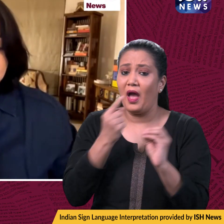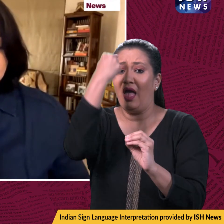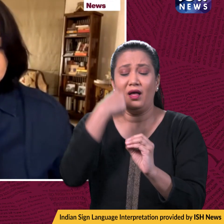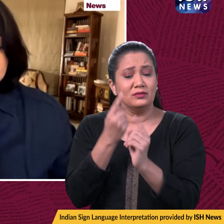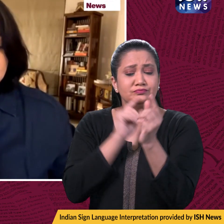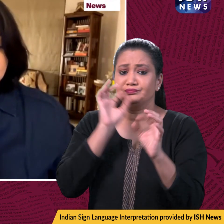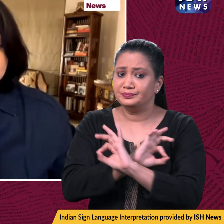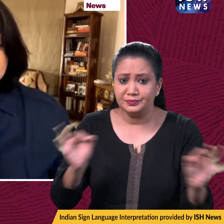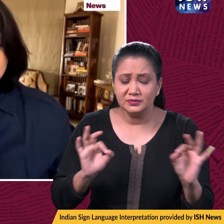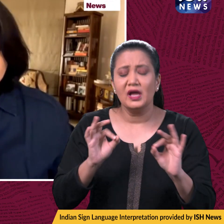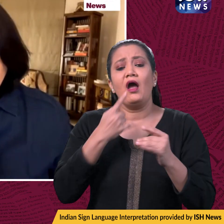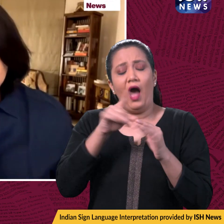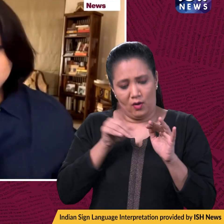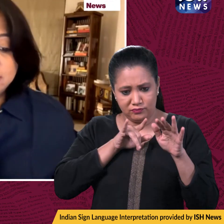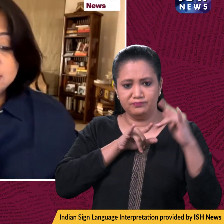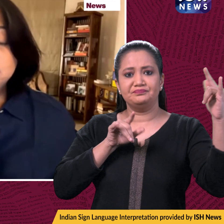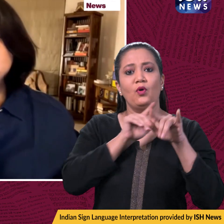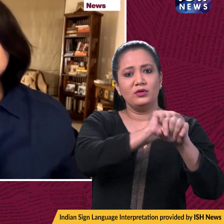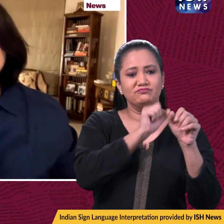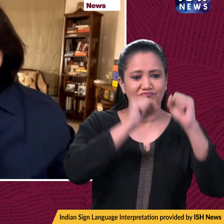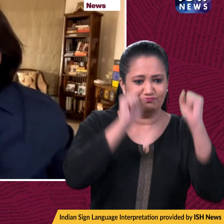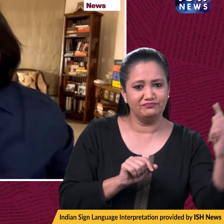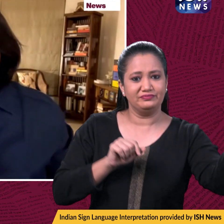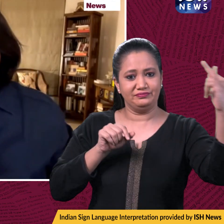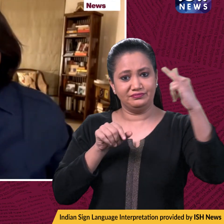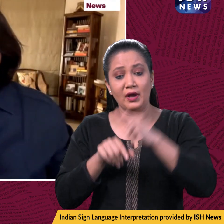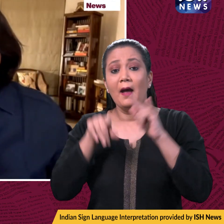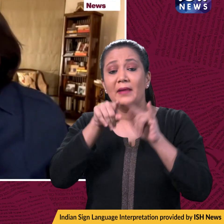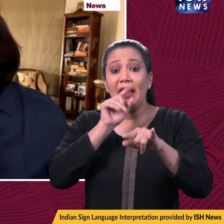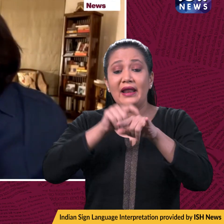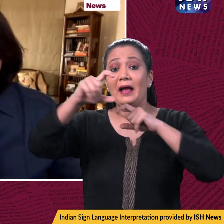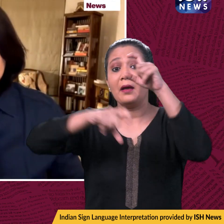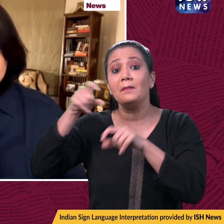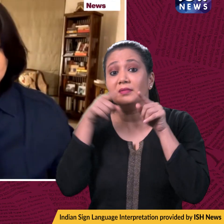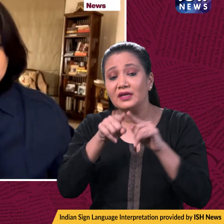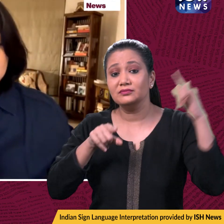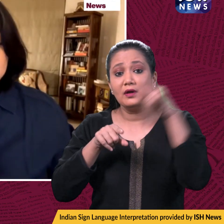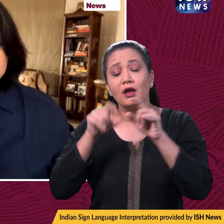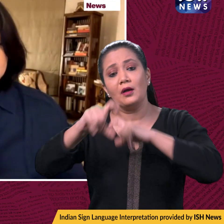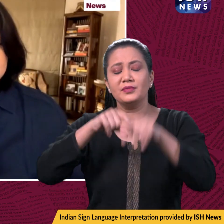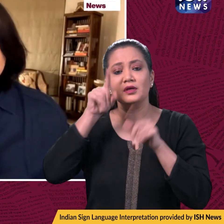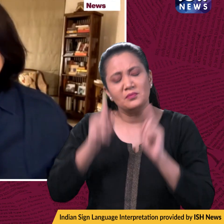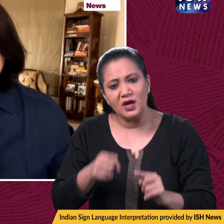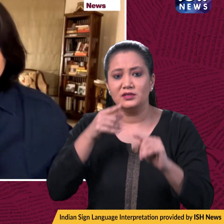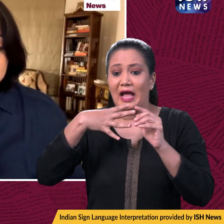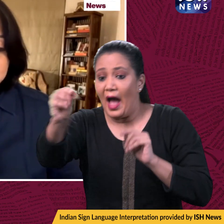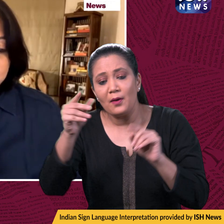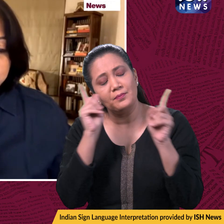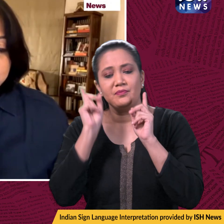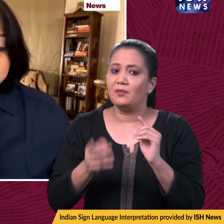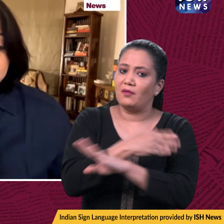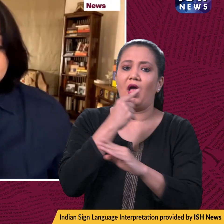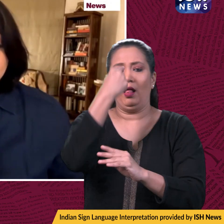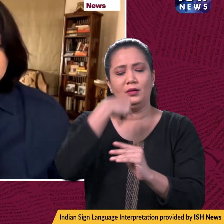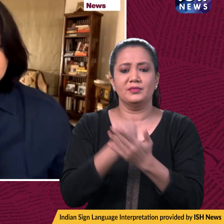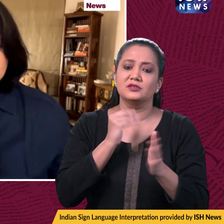their tests will be allowed to board their flights, but it will be the responsibility of the concerned airline to make sure that the tests are booked for these